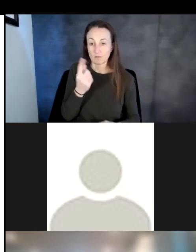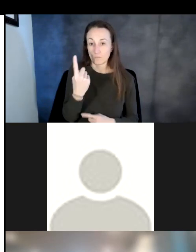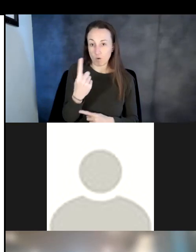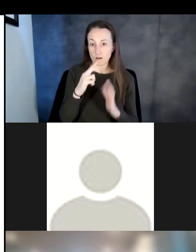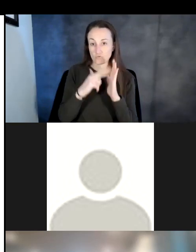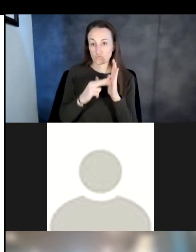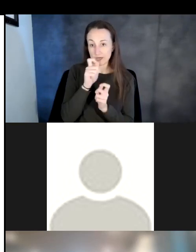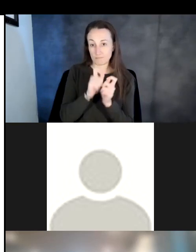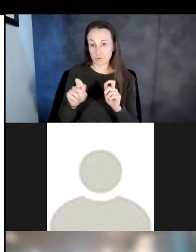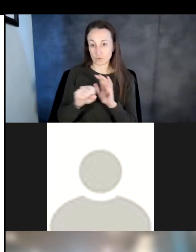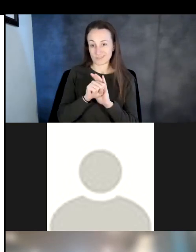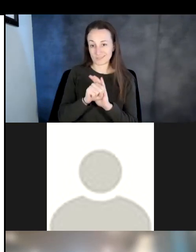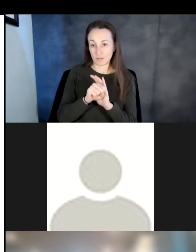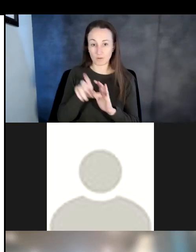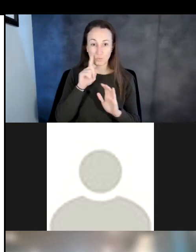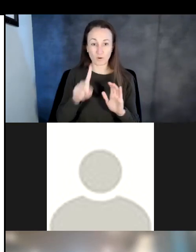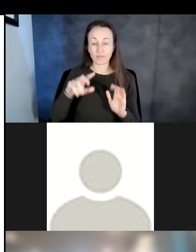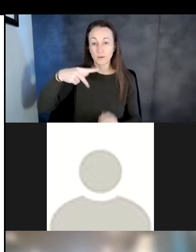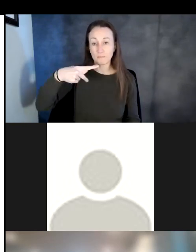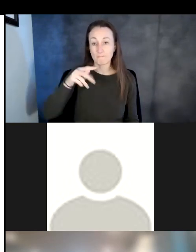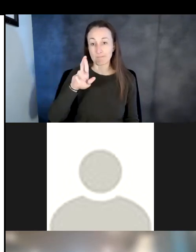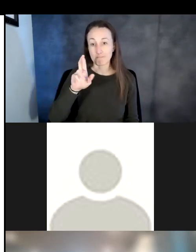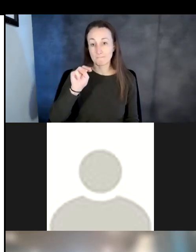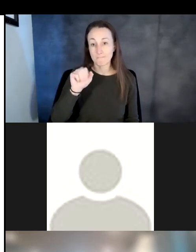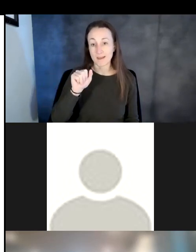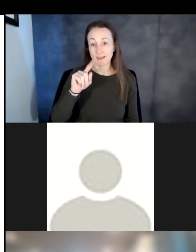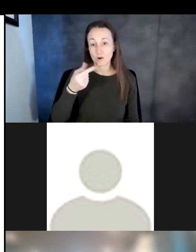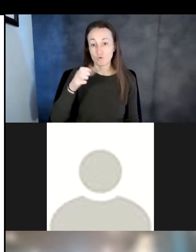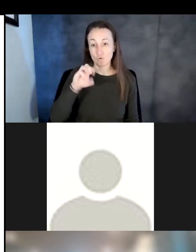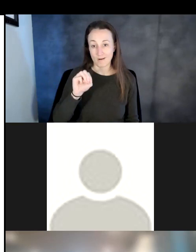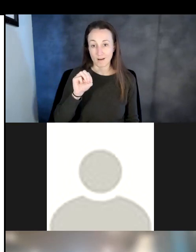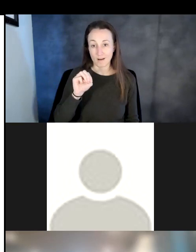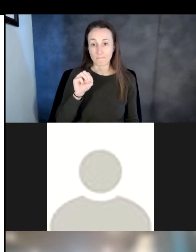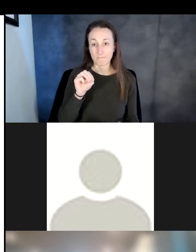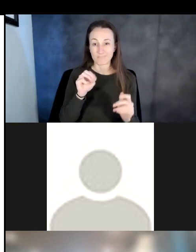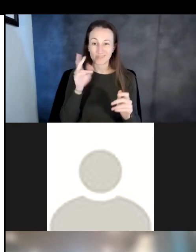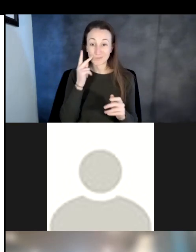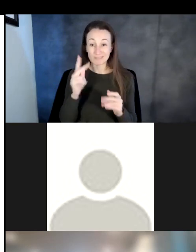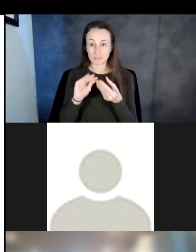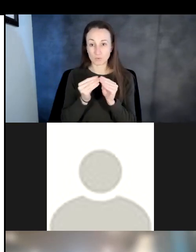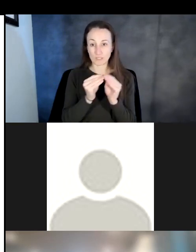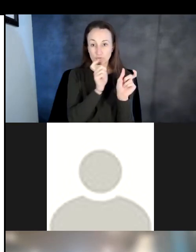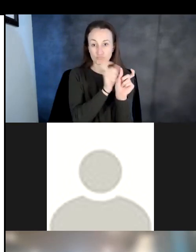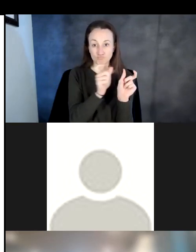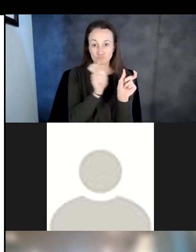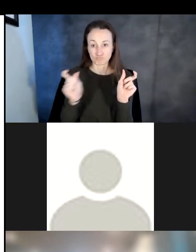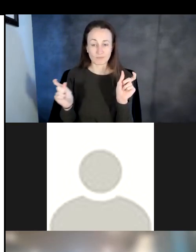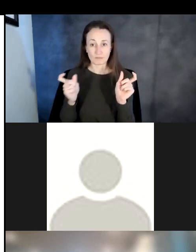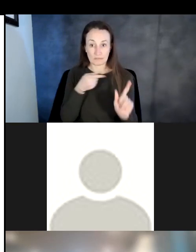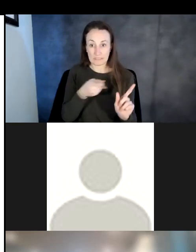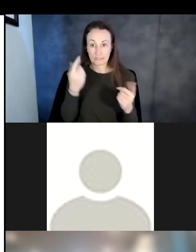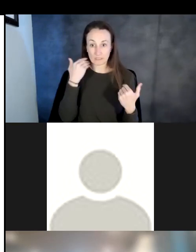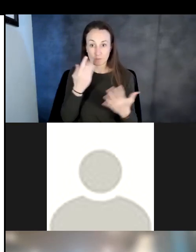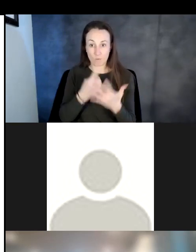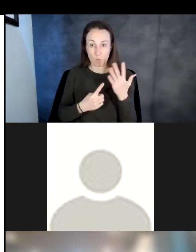per sample. It's just going to be this chromatogram, and at the positions that are mutated relative to one another, it's not going to know what's what.